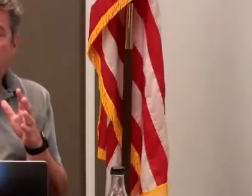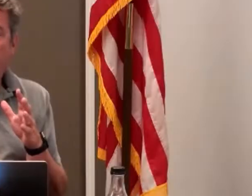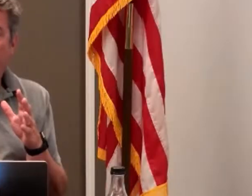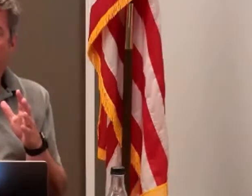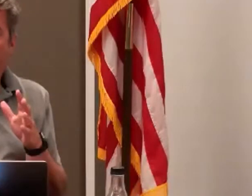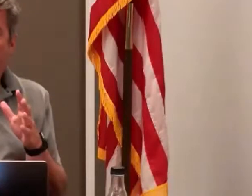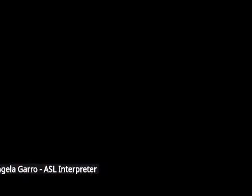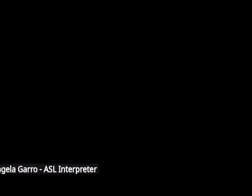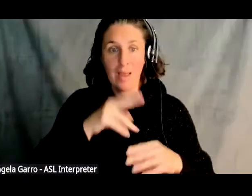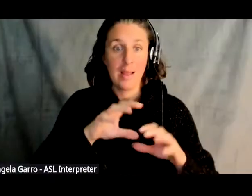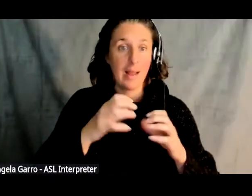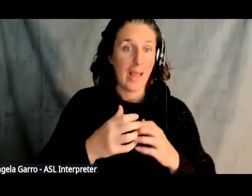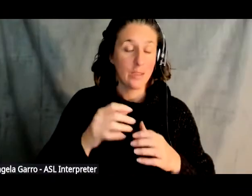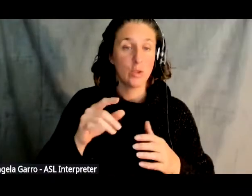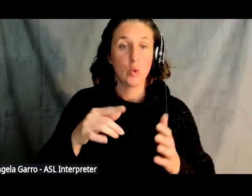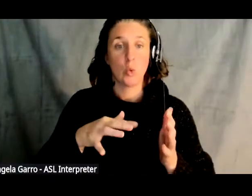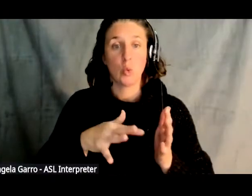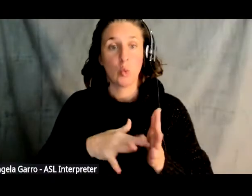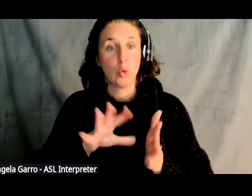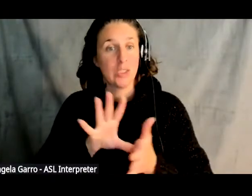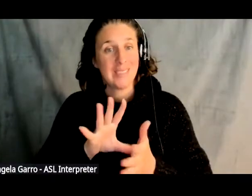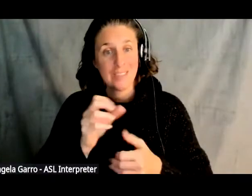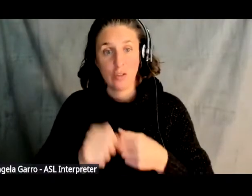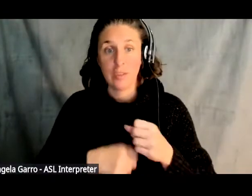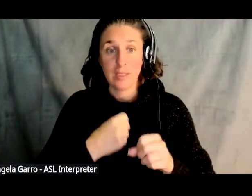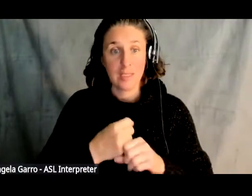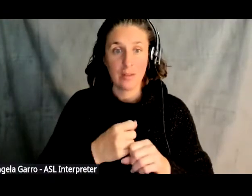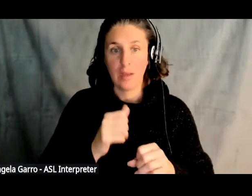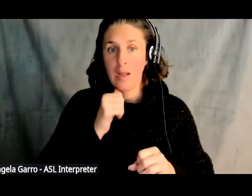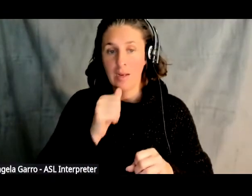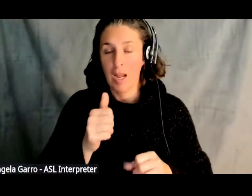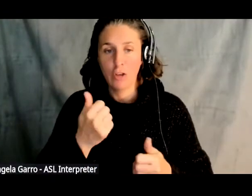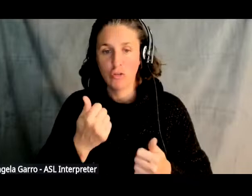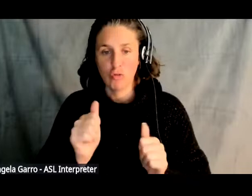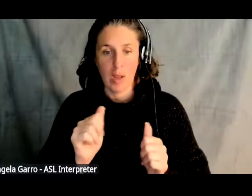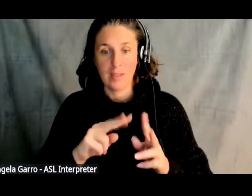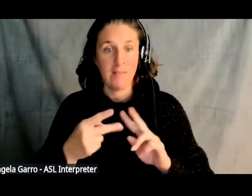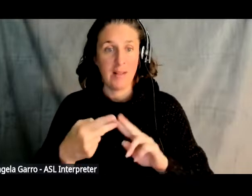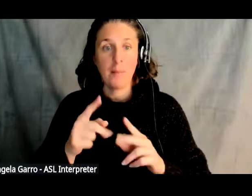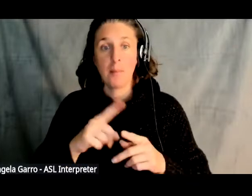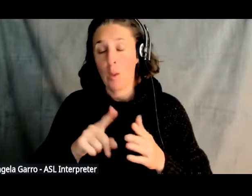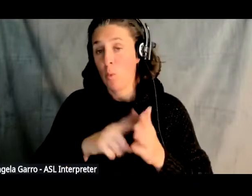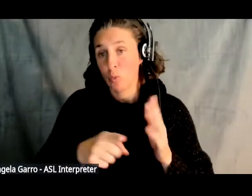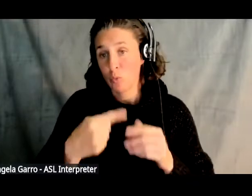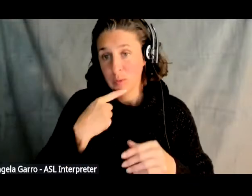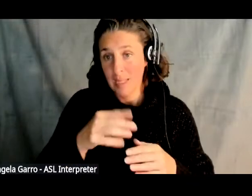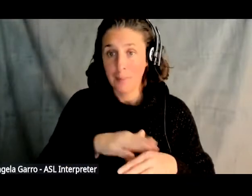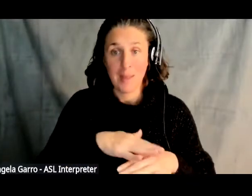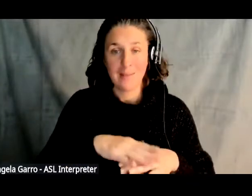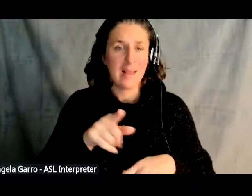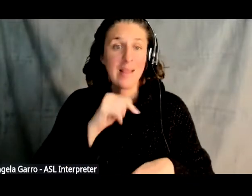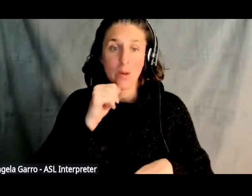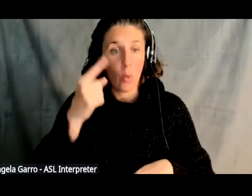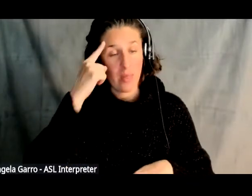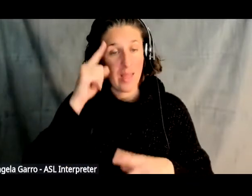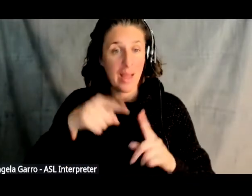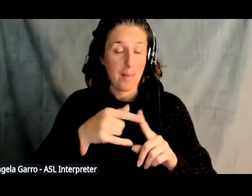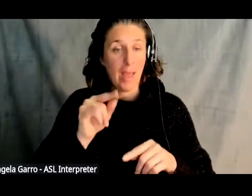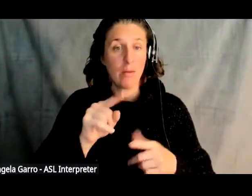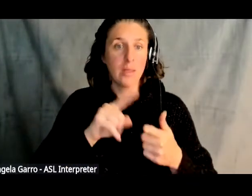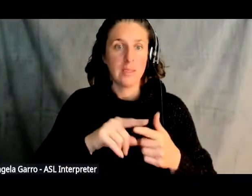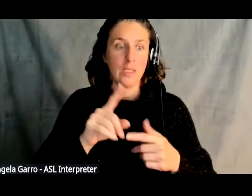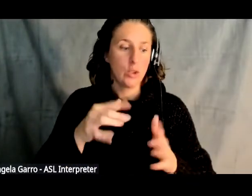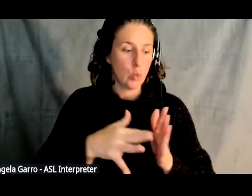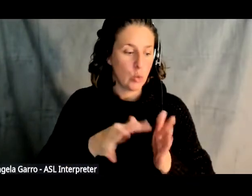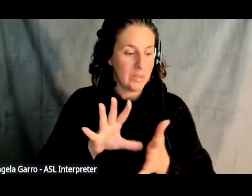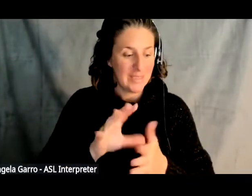senior year. And I don't mean it I'm not trying to be flippant, but what you said was basically they don't think about it till junior and senior year. And I'm